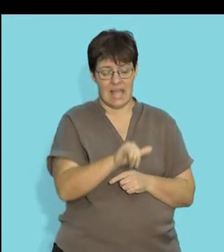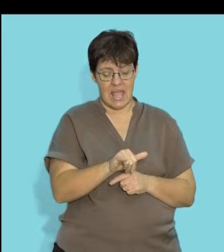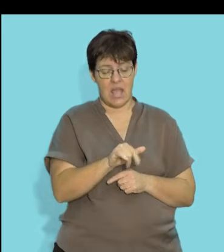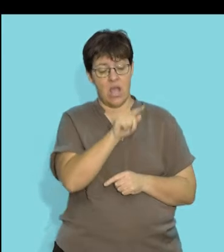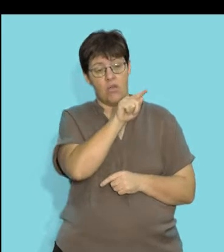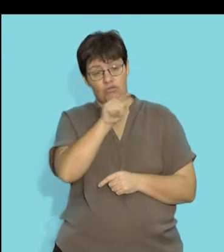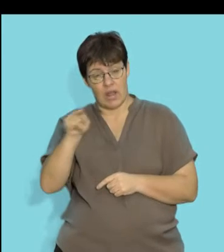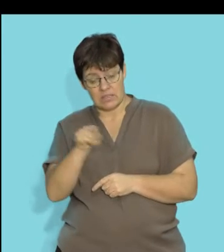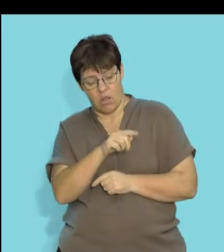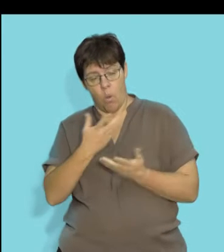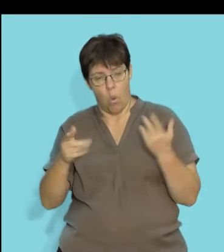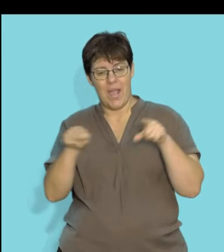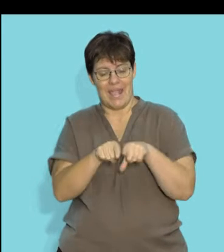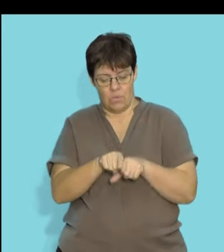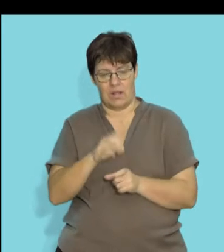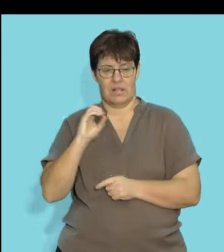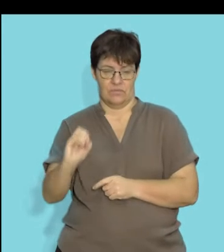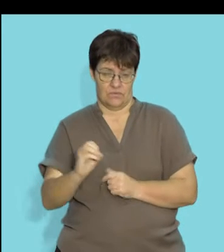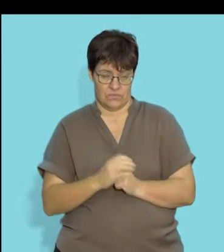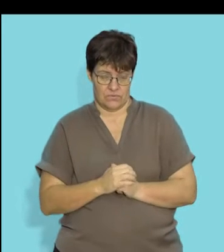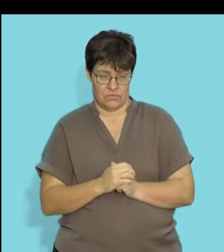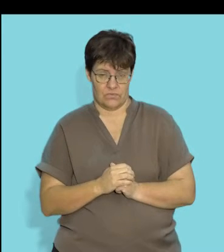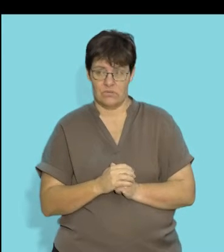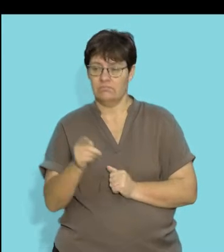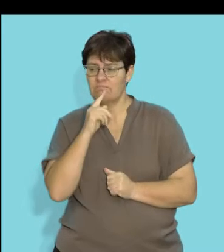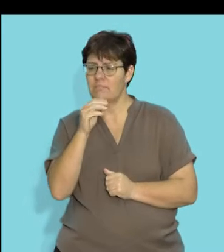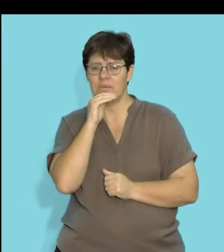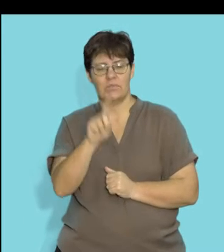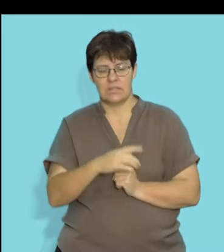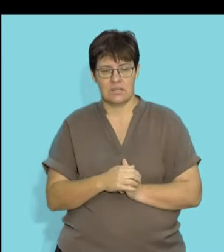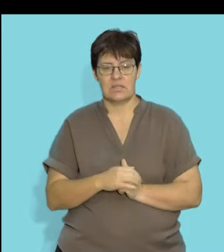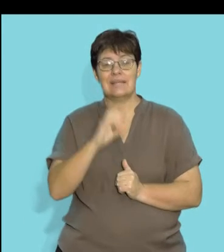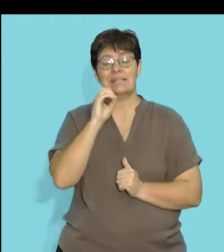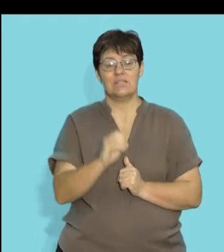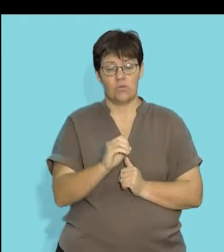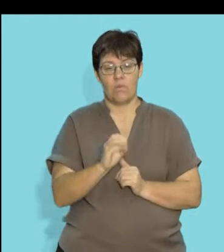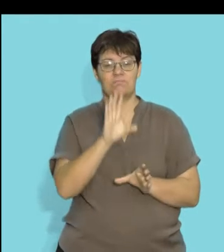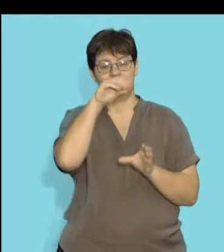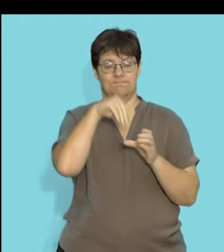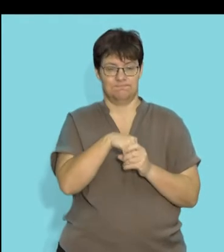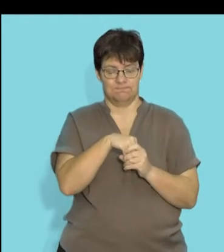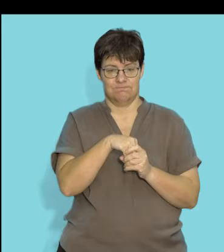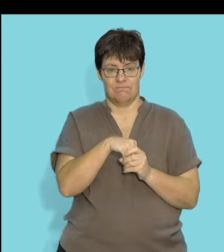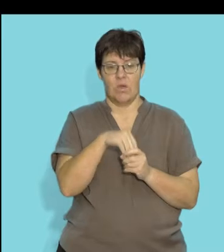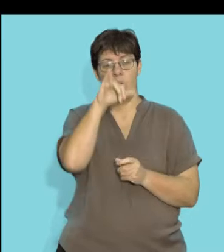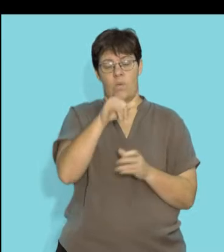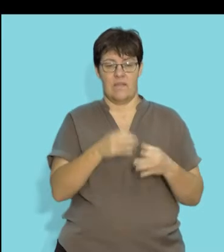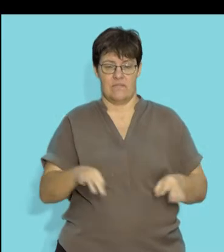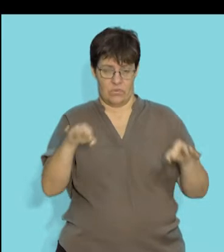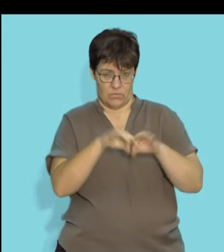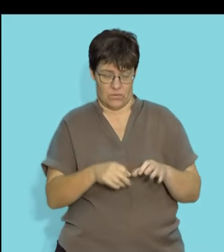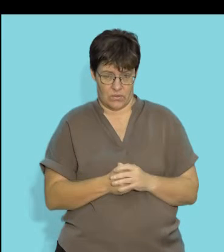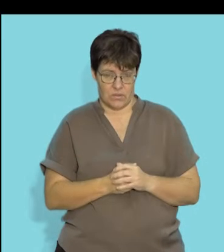is y is greater or equal to 0. This simply means that 0 is part